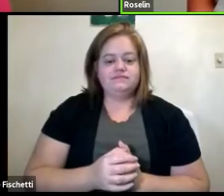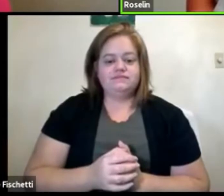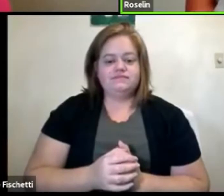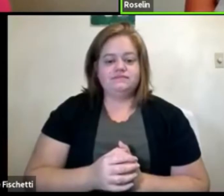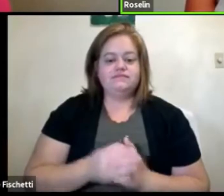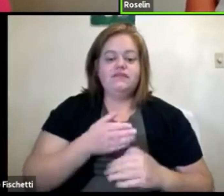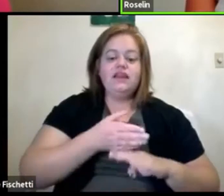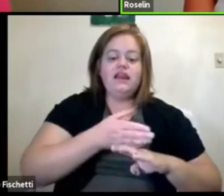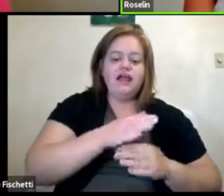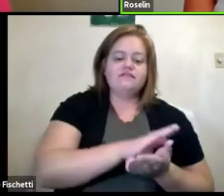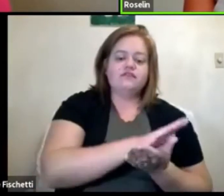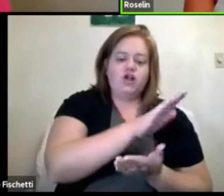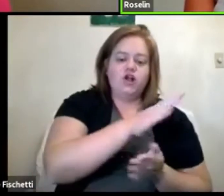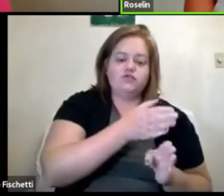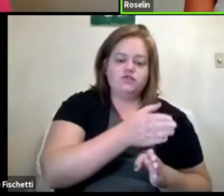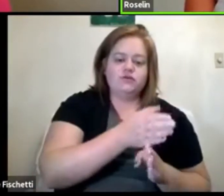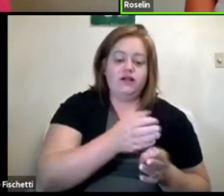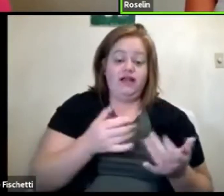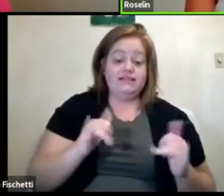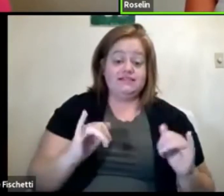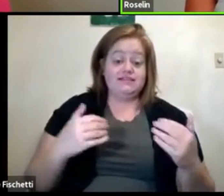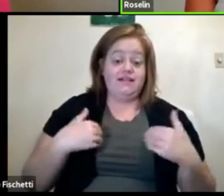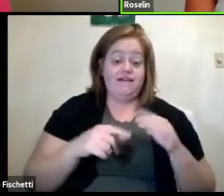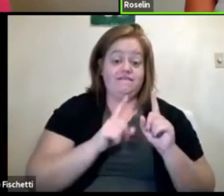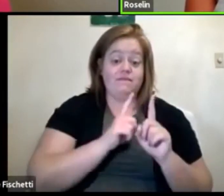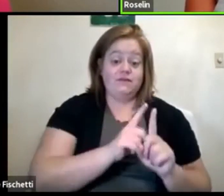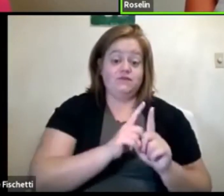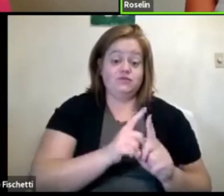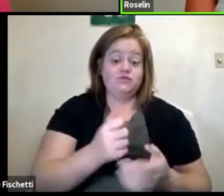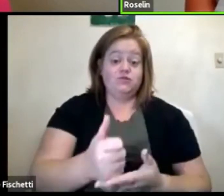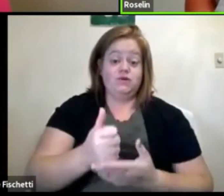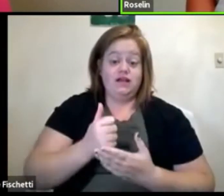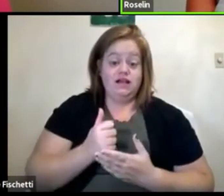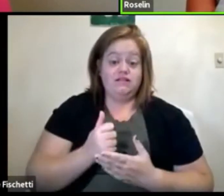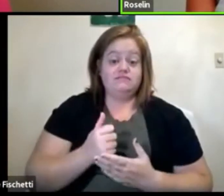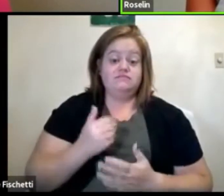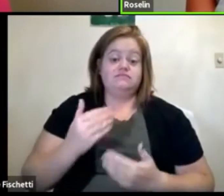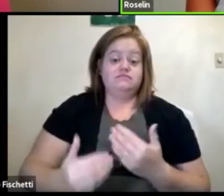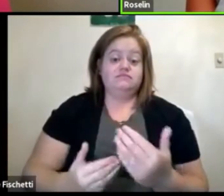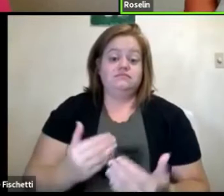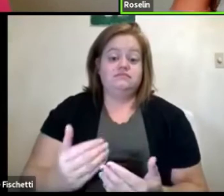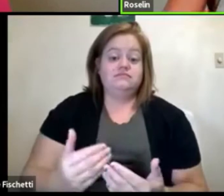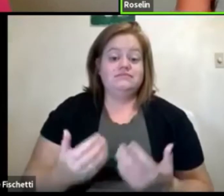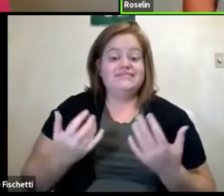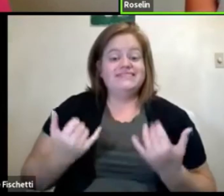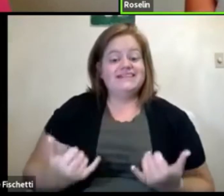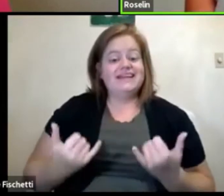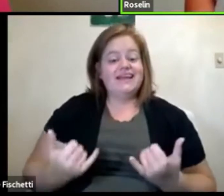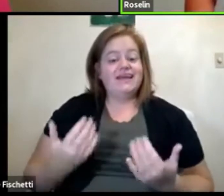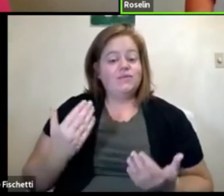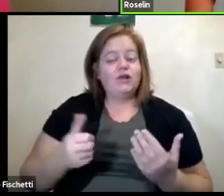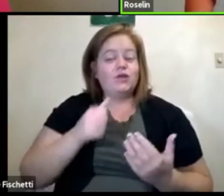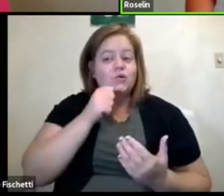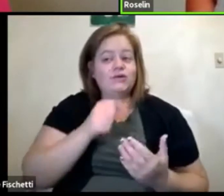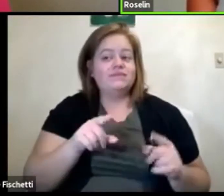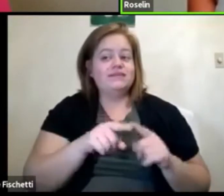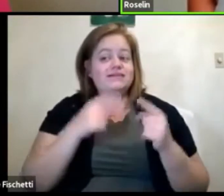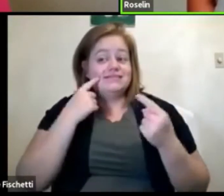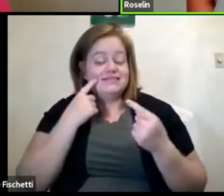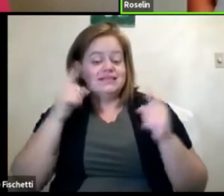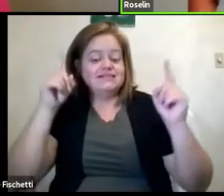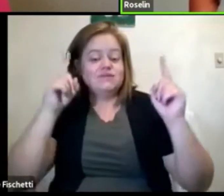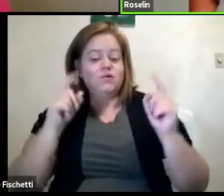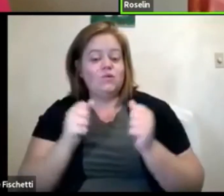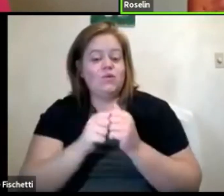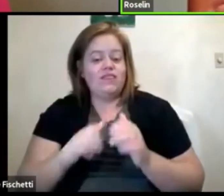post-college career, that have guided me a lot, and probably I wouldn't be where I am today if they were not there to guide me